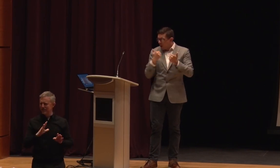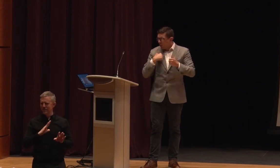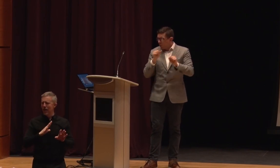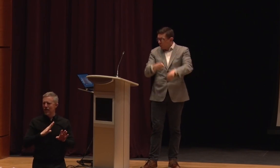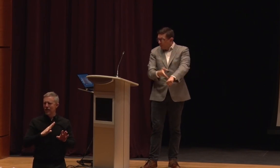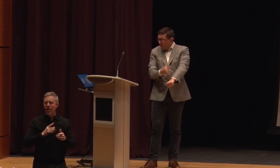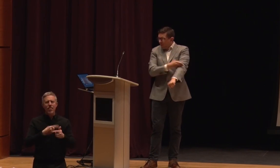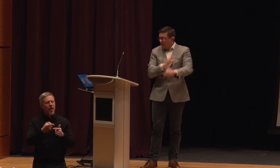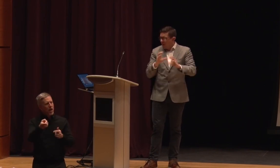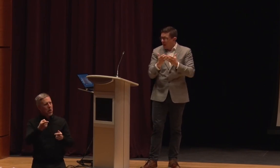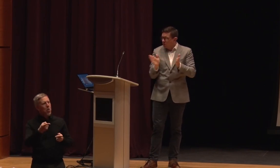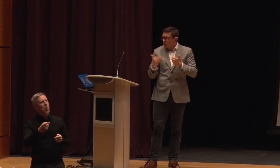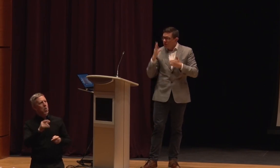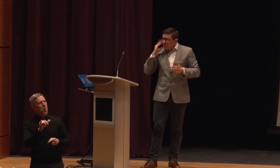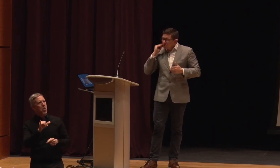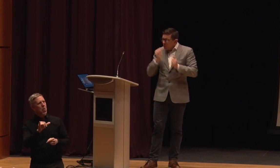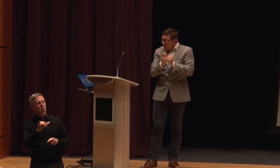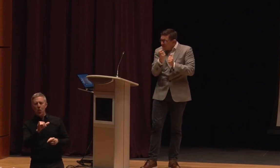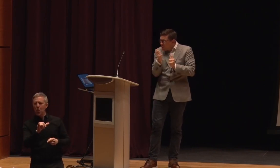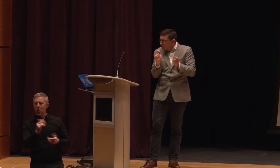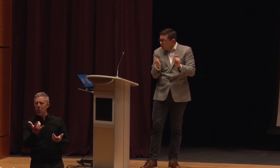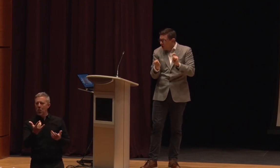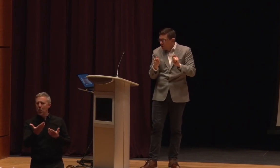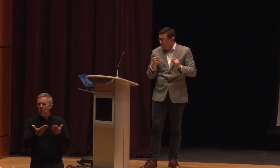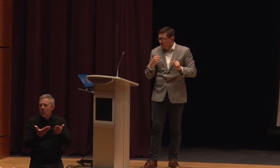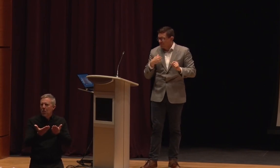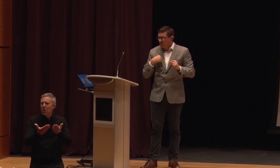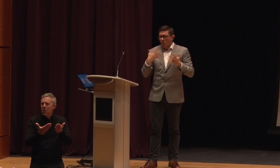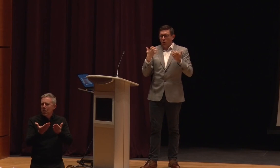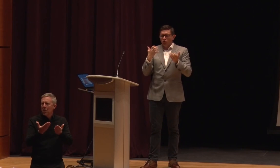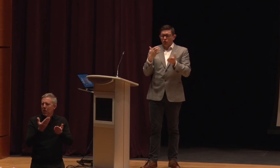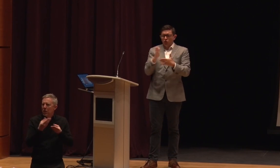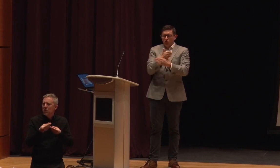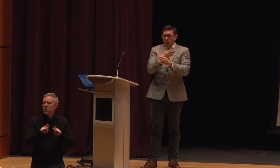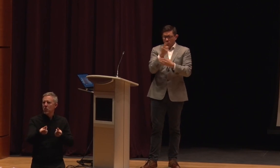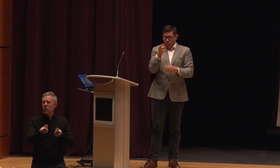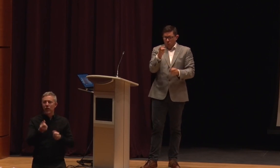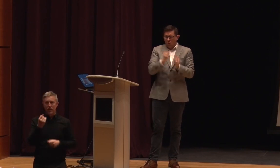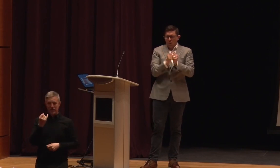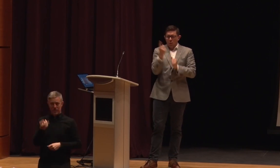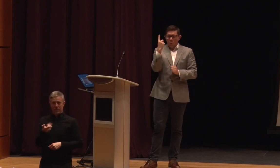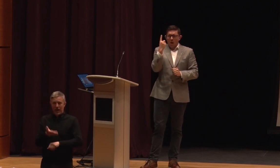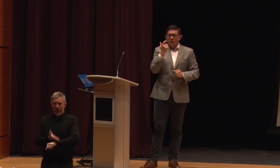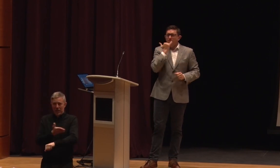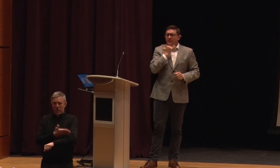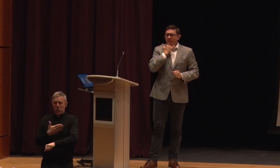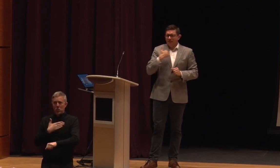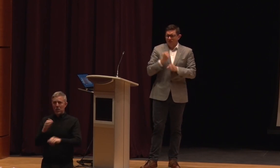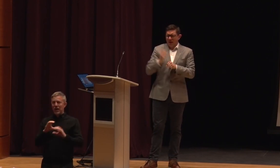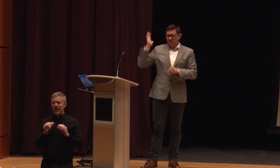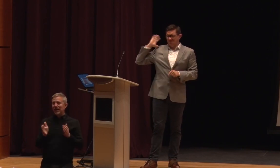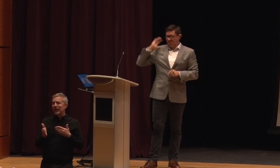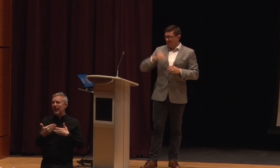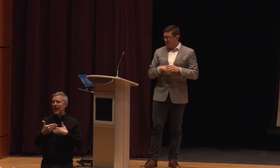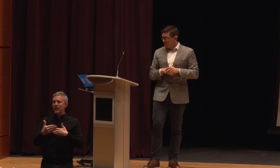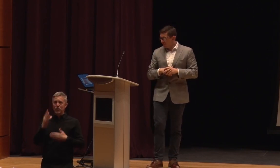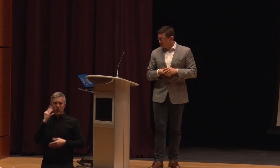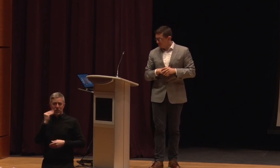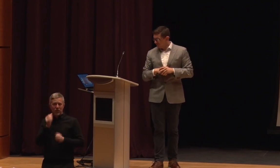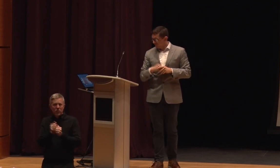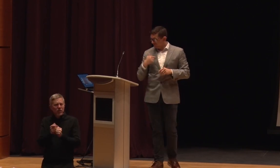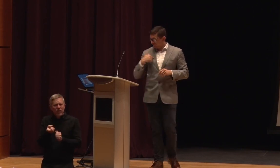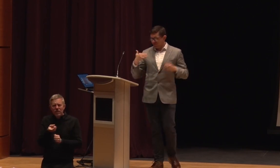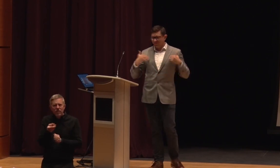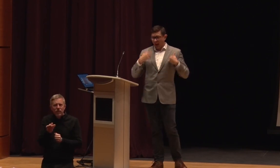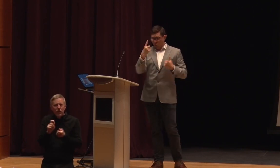is part of universal design, is how can I improve the classroom experience with a few tweaks? And that's what I wanted to share with you. It's just one mistake that I've